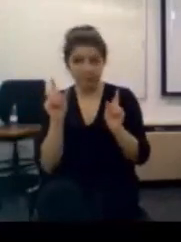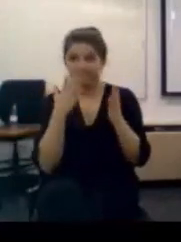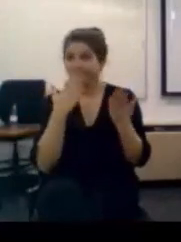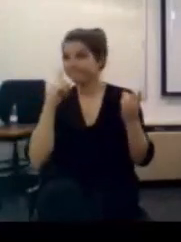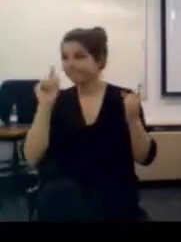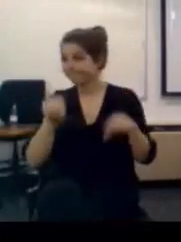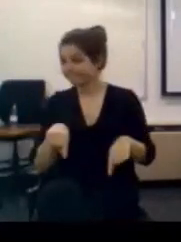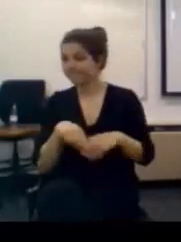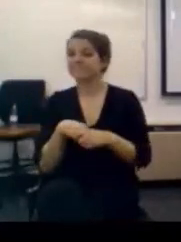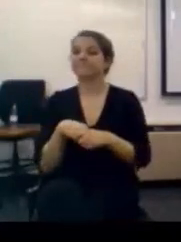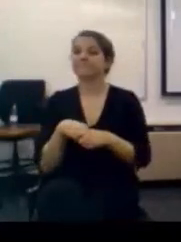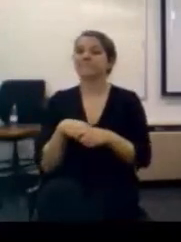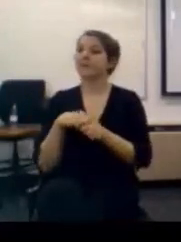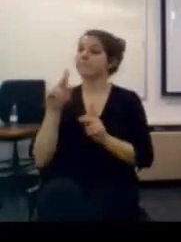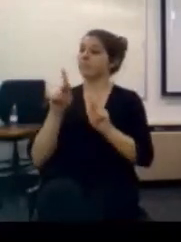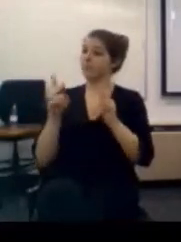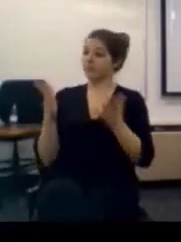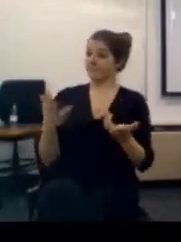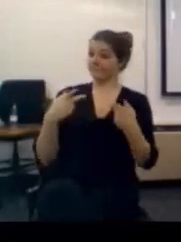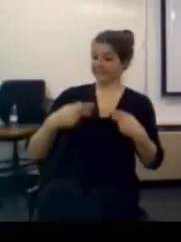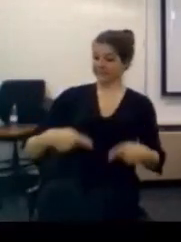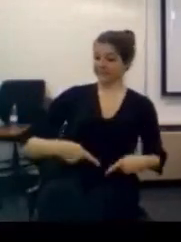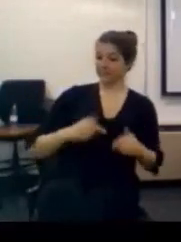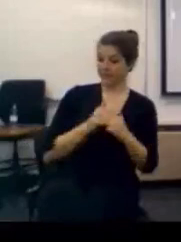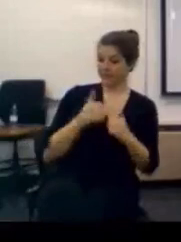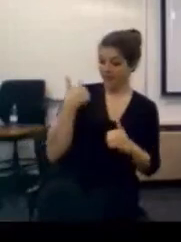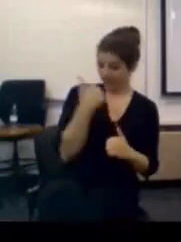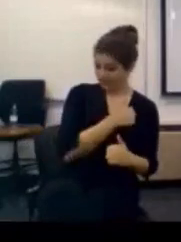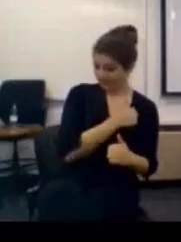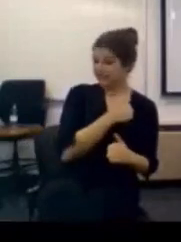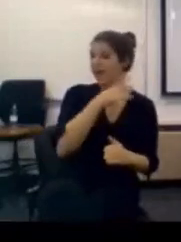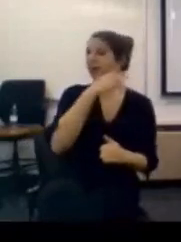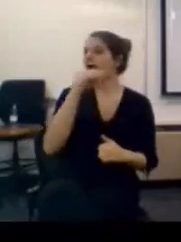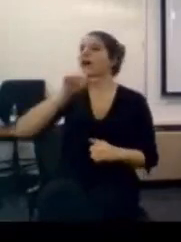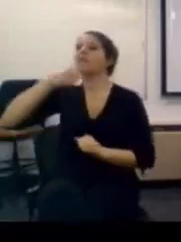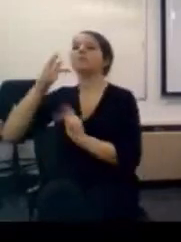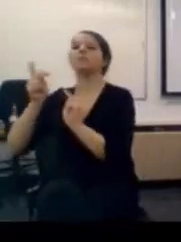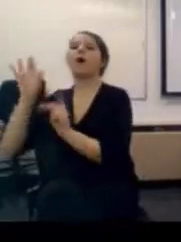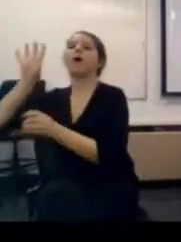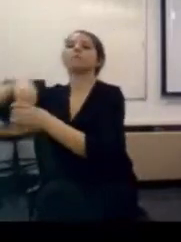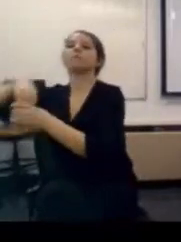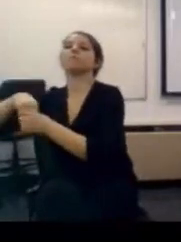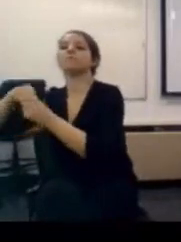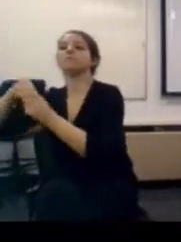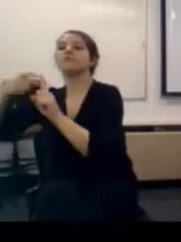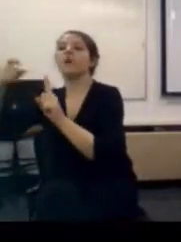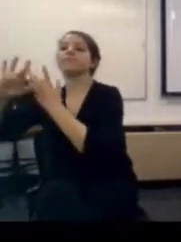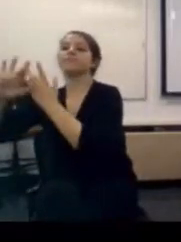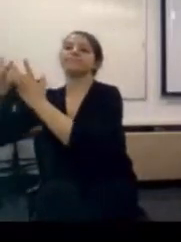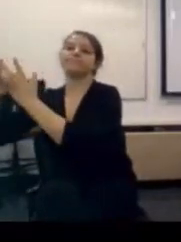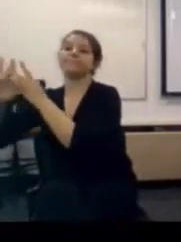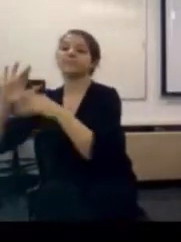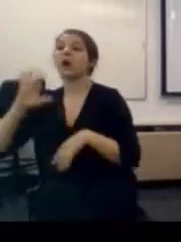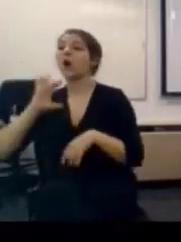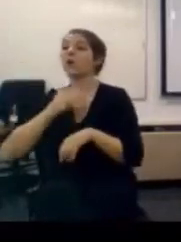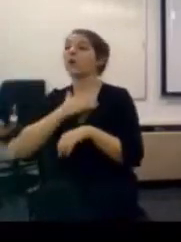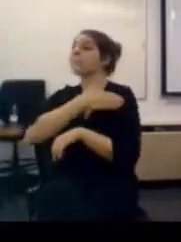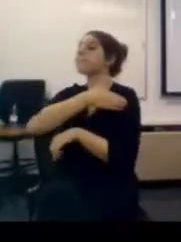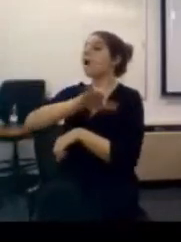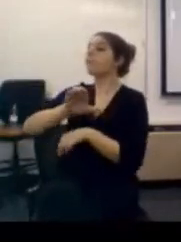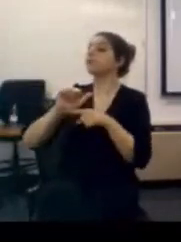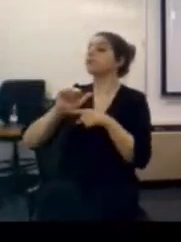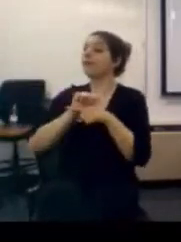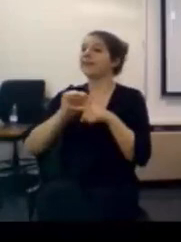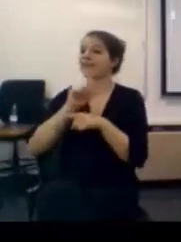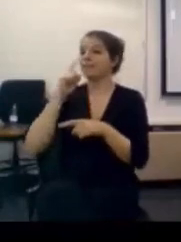welcome each and every one of you, those here physically with us and those joining us virtually,